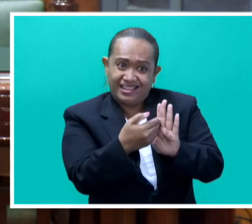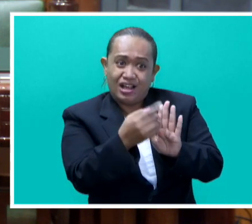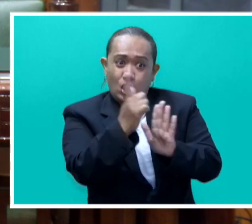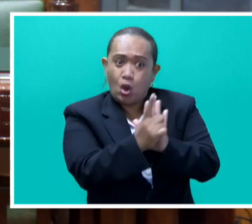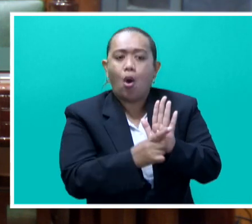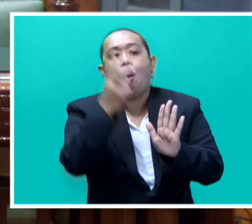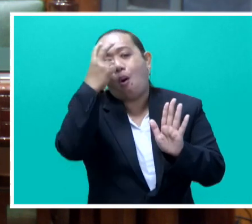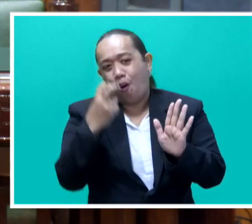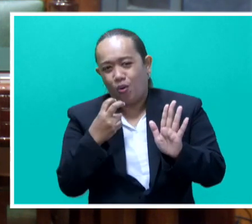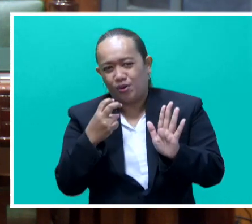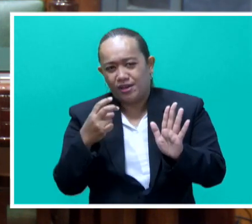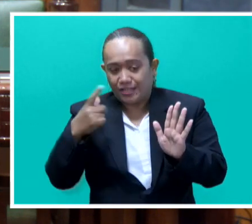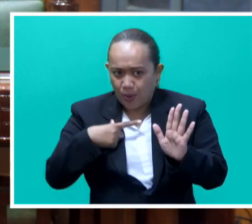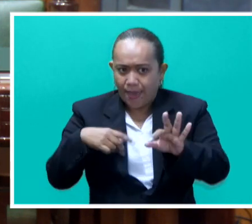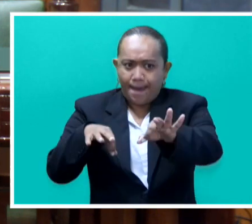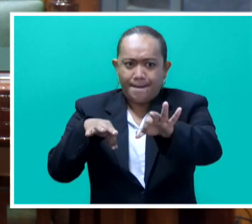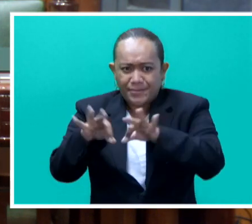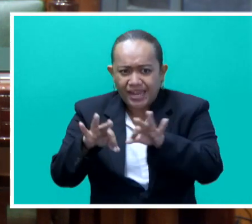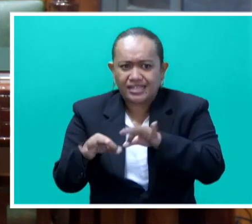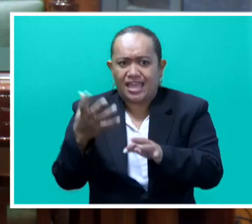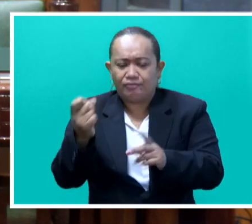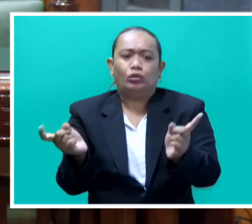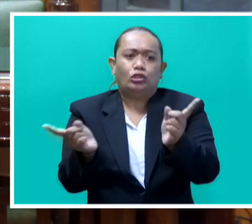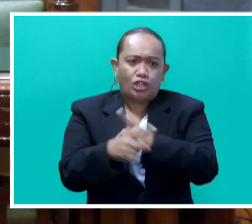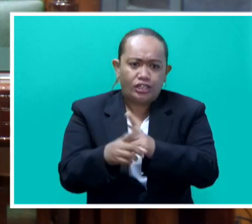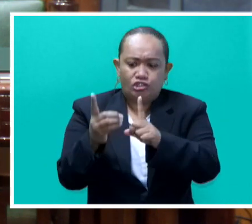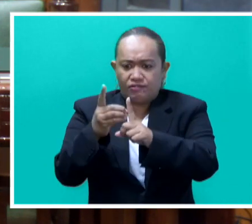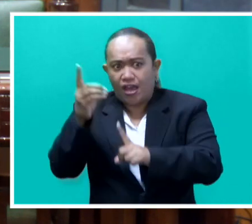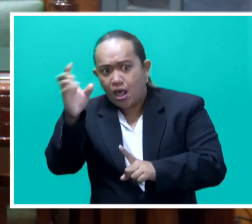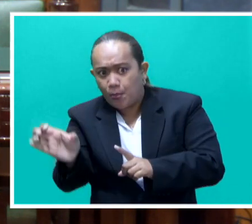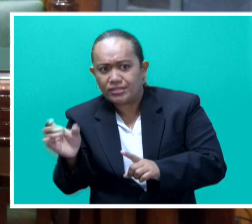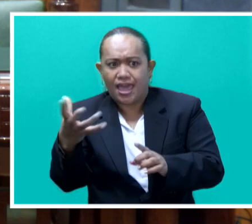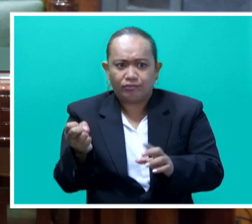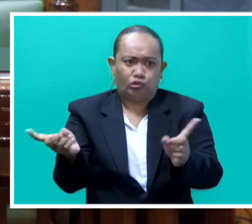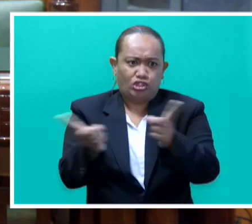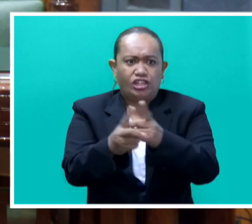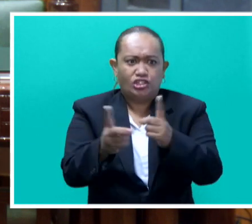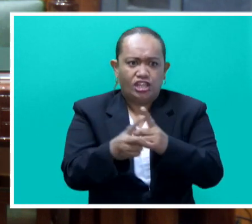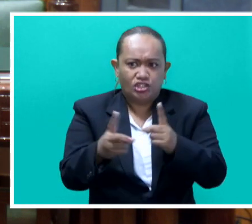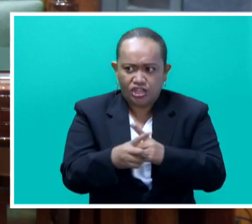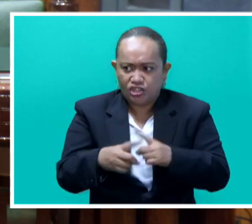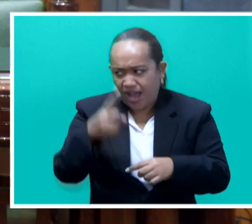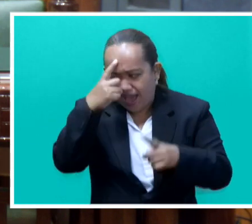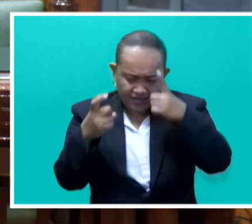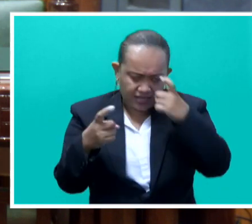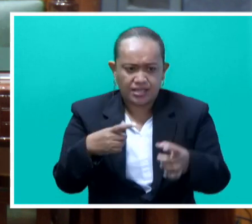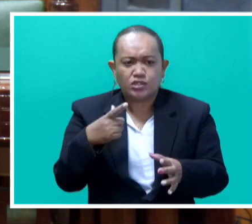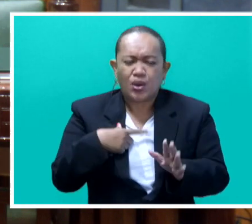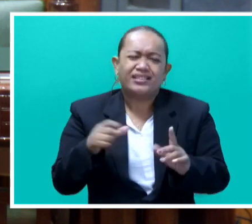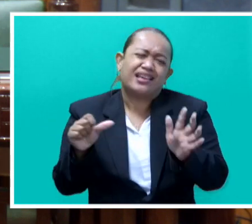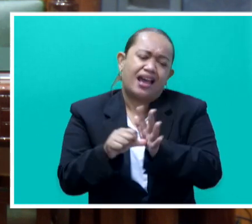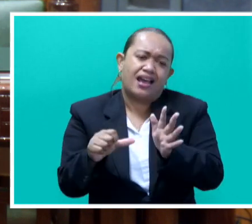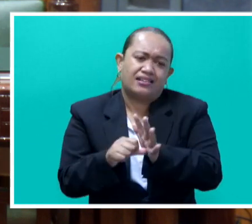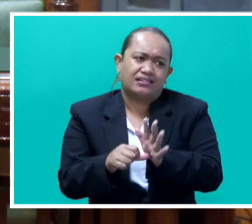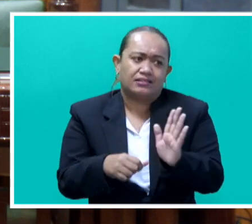change the design of the building or the setbacks, etc. So, Mr. Speaker,